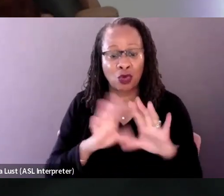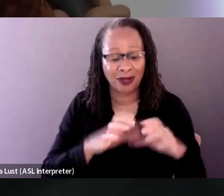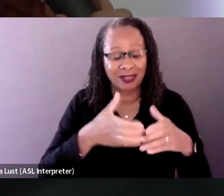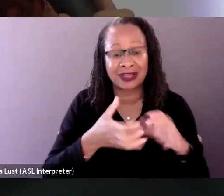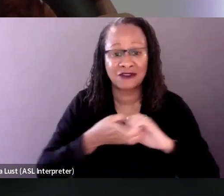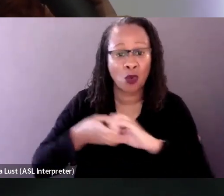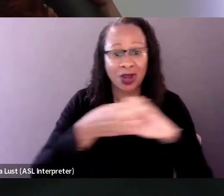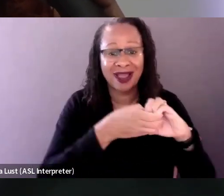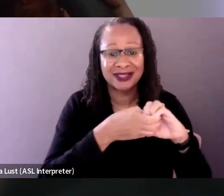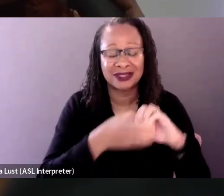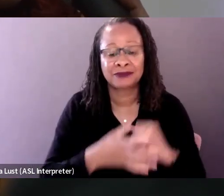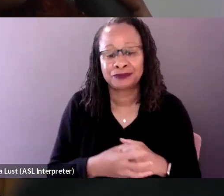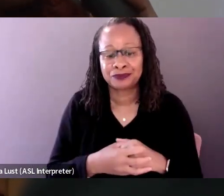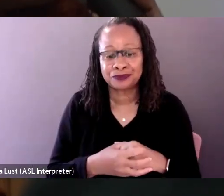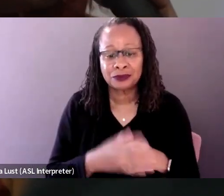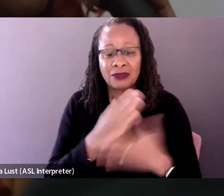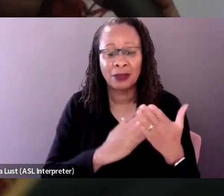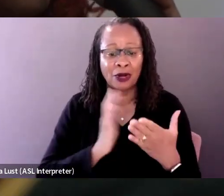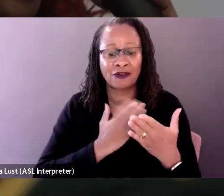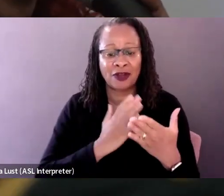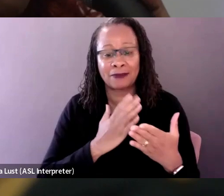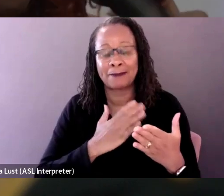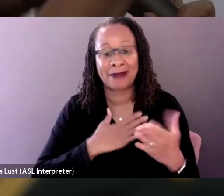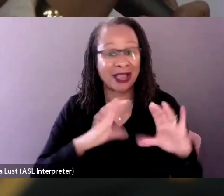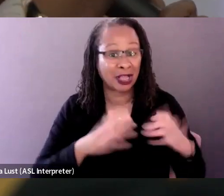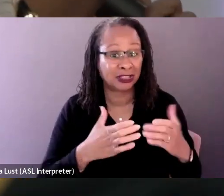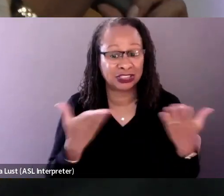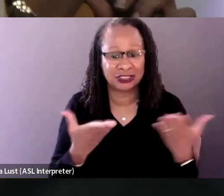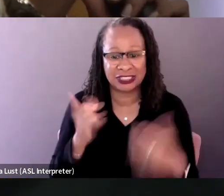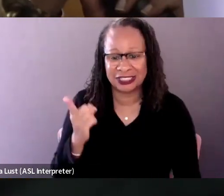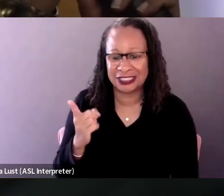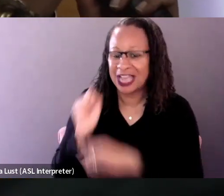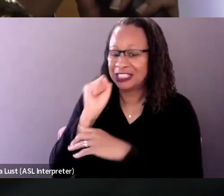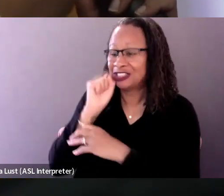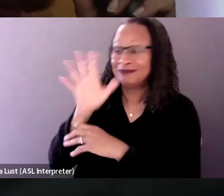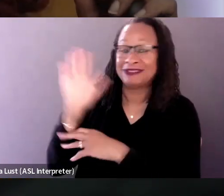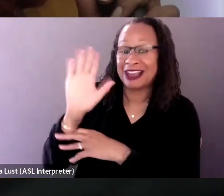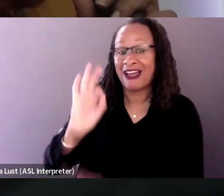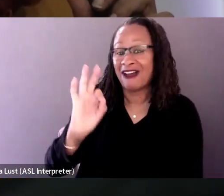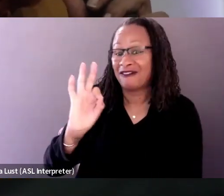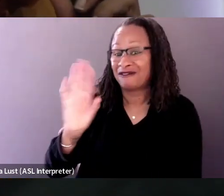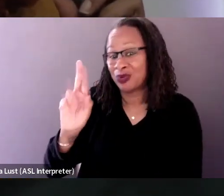and part of my collective is also an audience. Sedum. Shouts out to Bufu. We got one in the back.